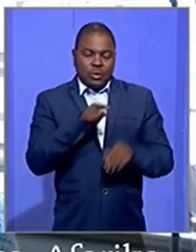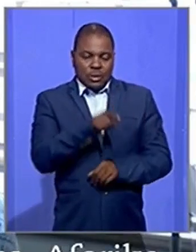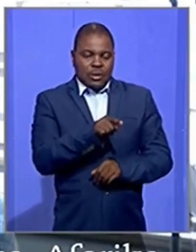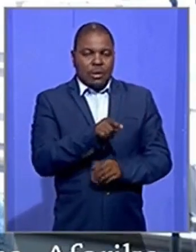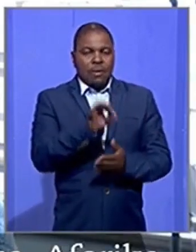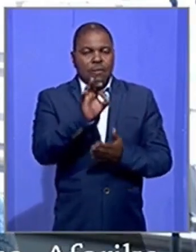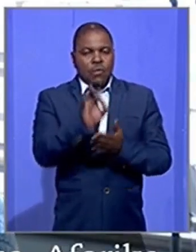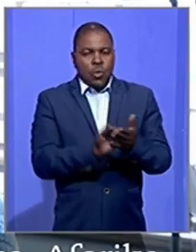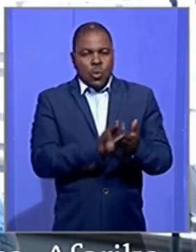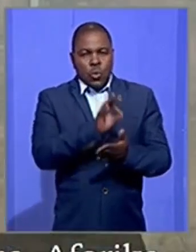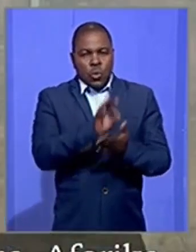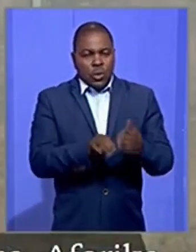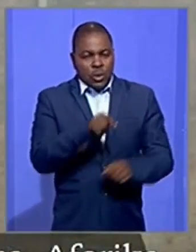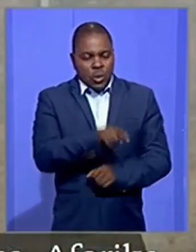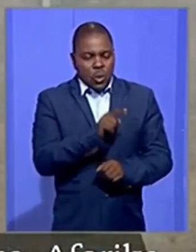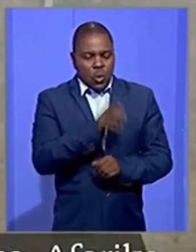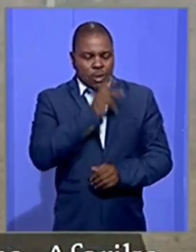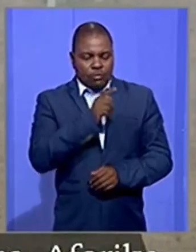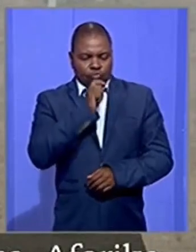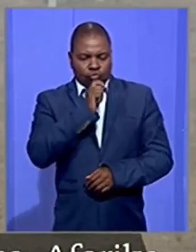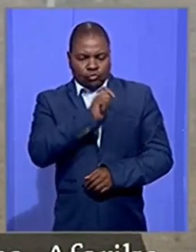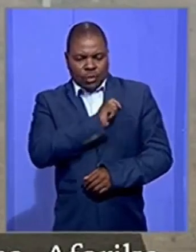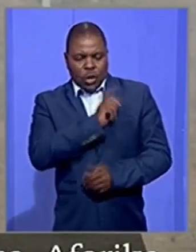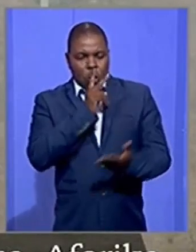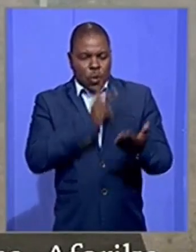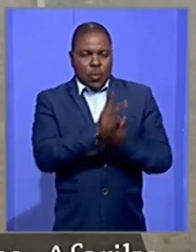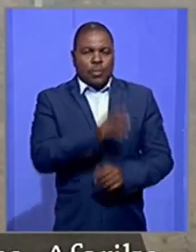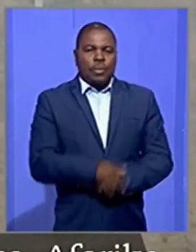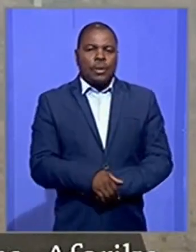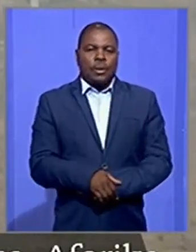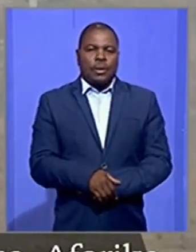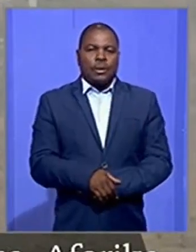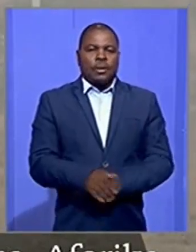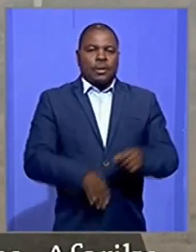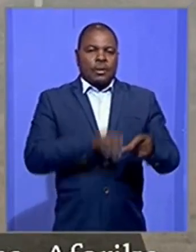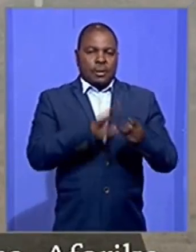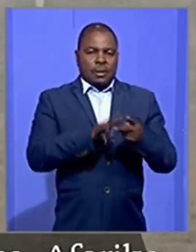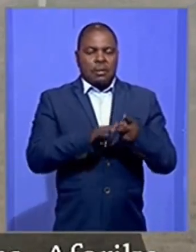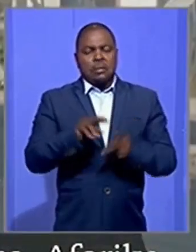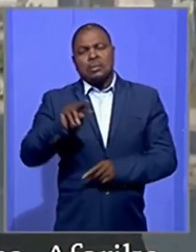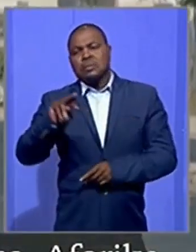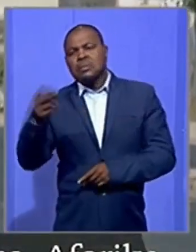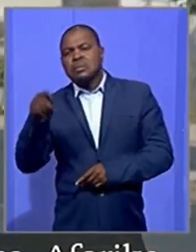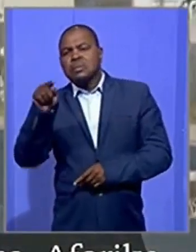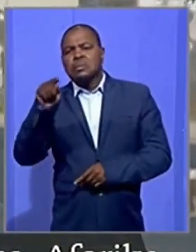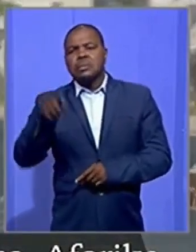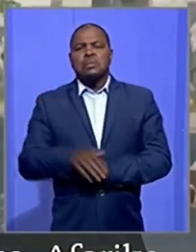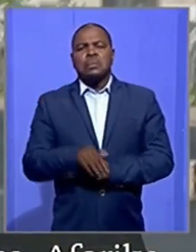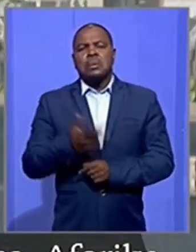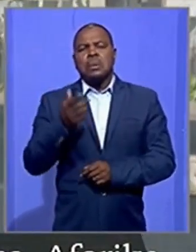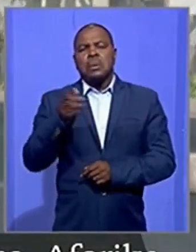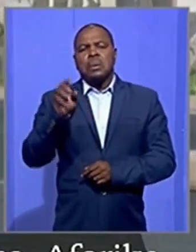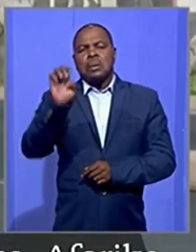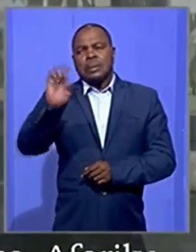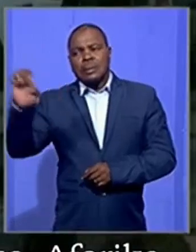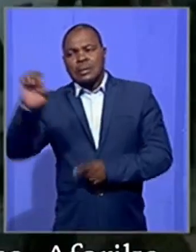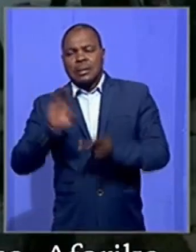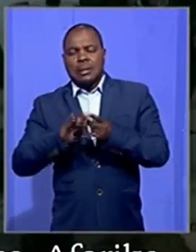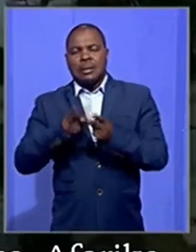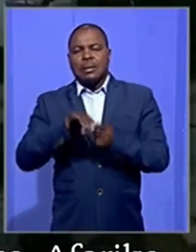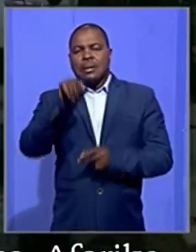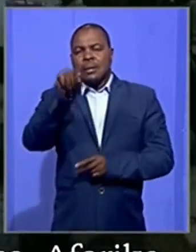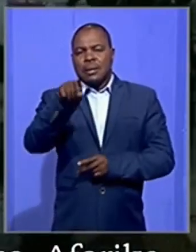are always critical. Go nnile le teko ya go menola dipuso kwa dikarolong tse dingwe tsa bophirima ga mmogo le bogare jwa